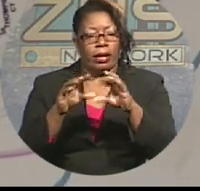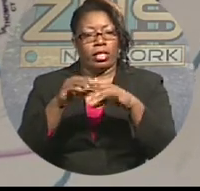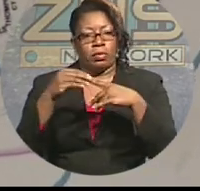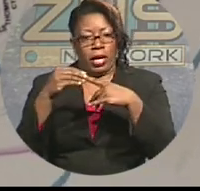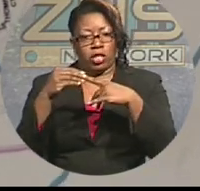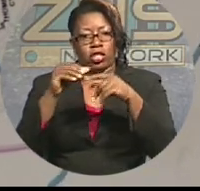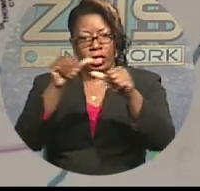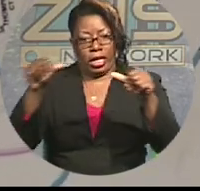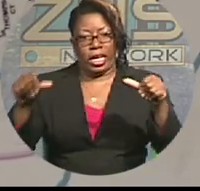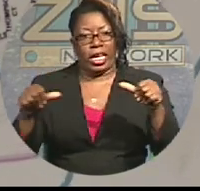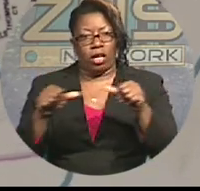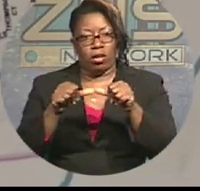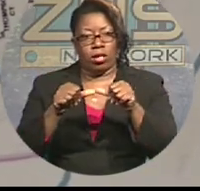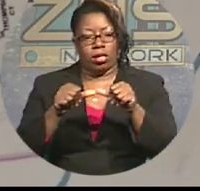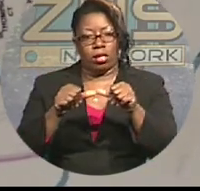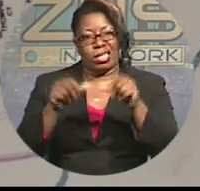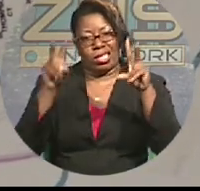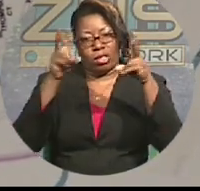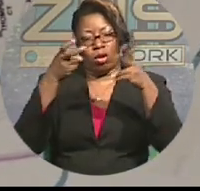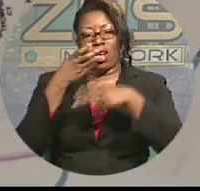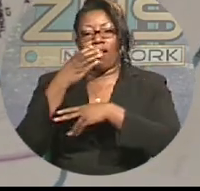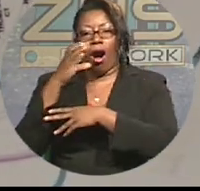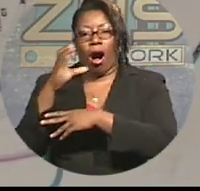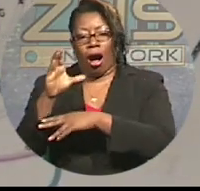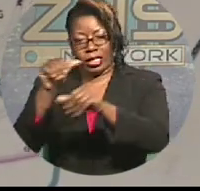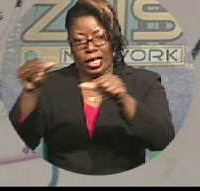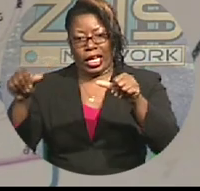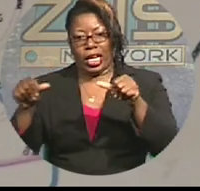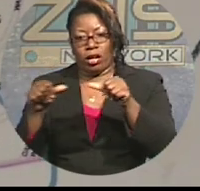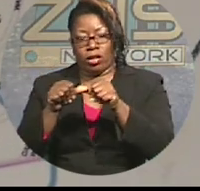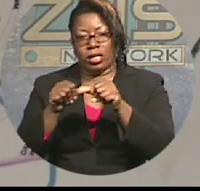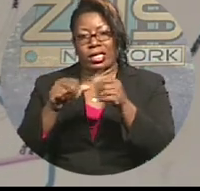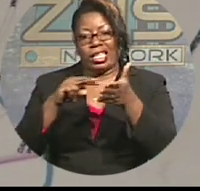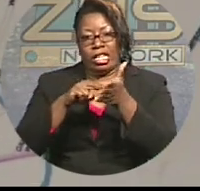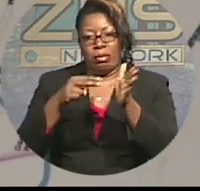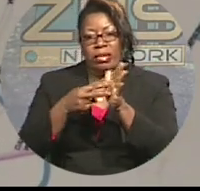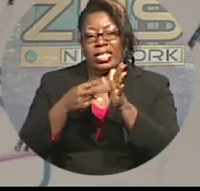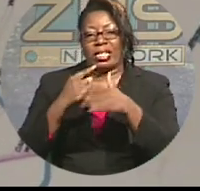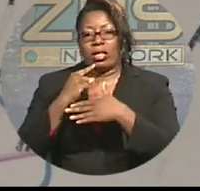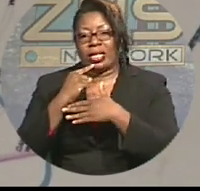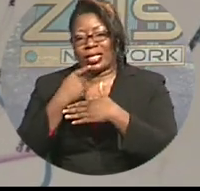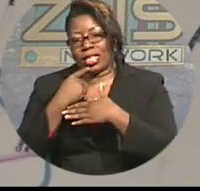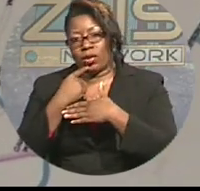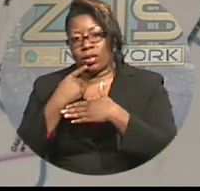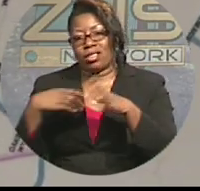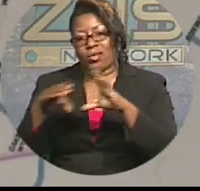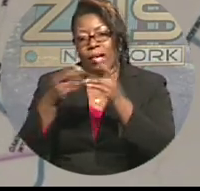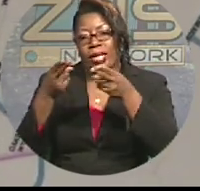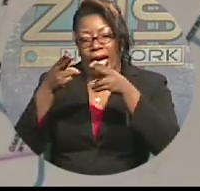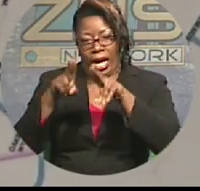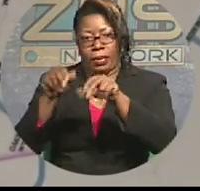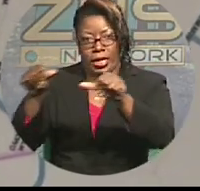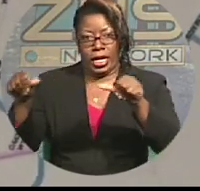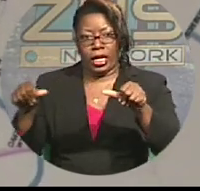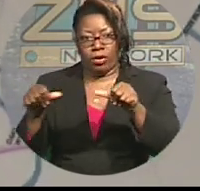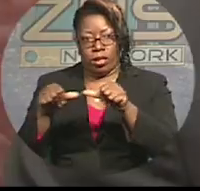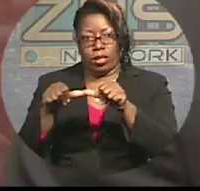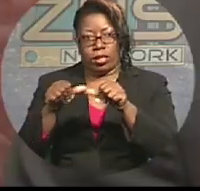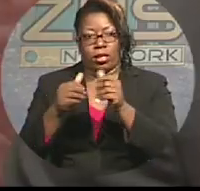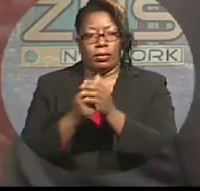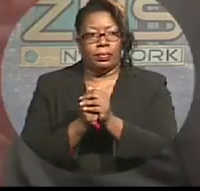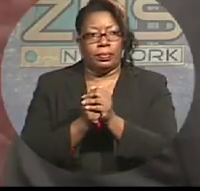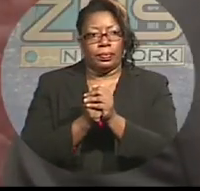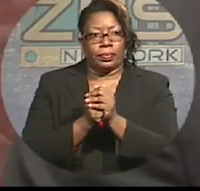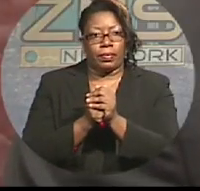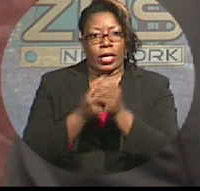that are known as hot spots in New Providence. There's also a concentrated effort to target prolific offenders, especially those out on bail. As